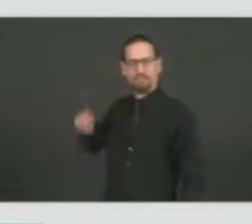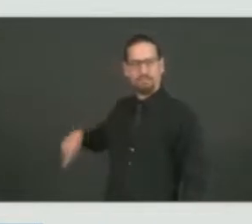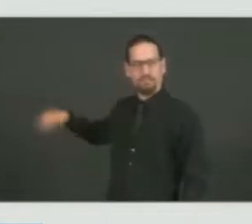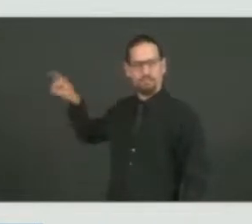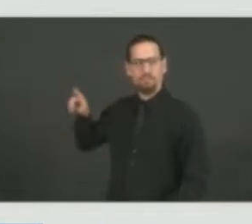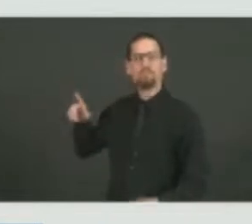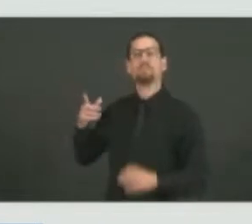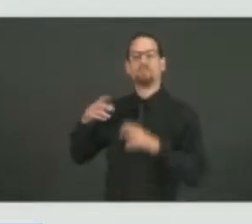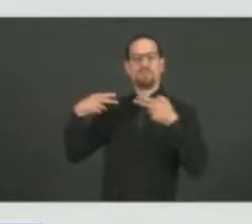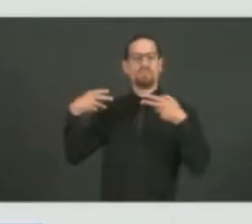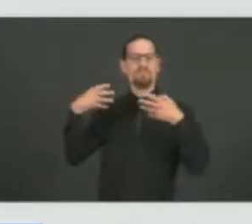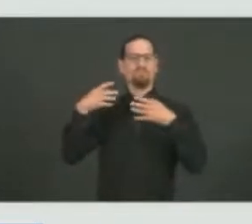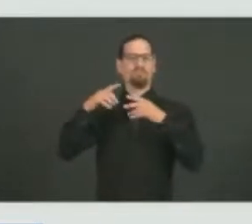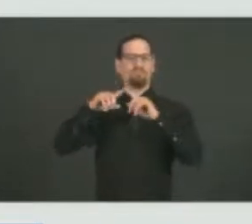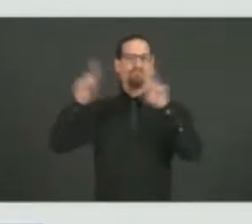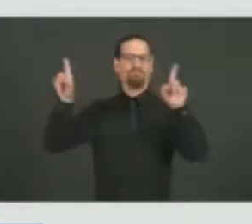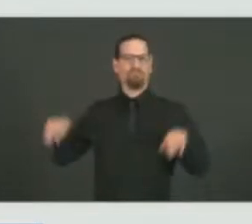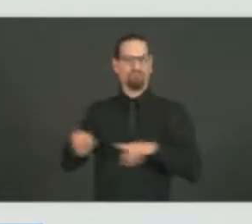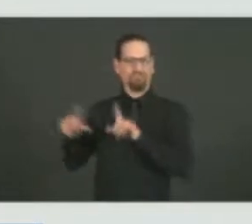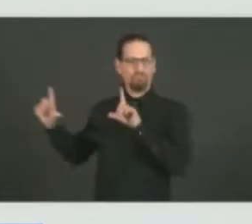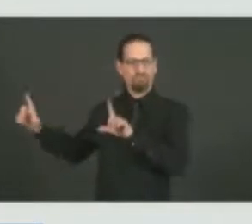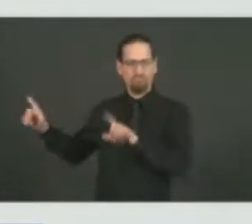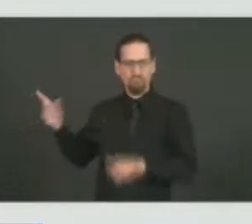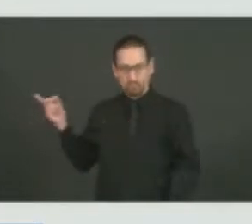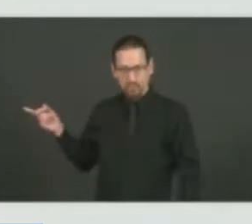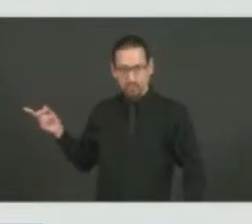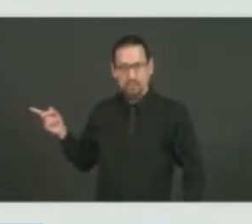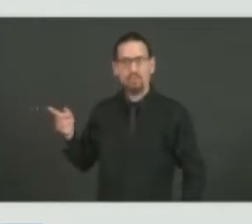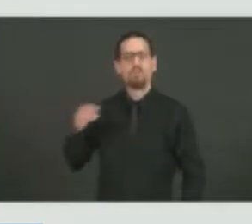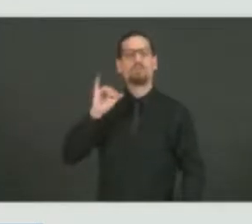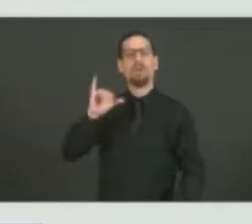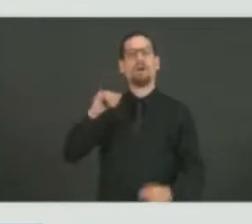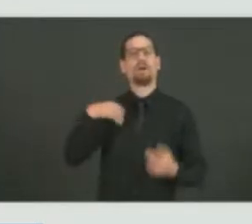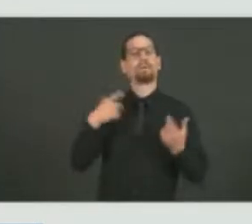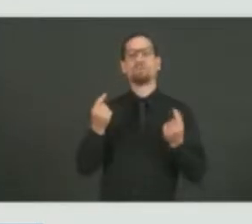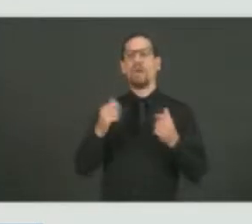decision about whether we're going to go forward a phase or backward a phase.